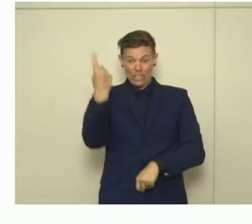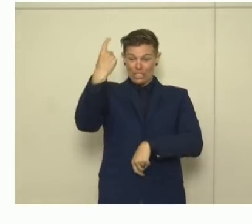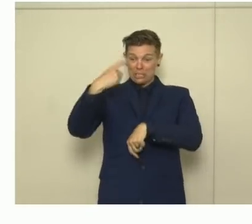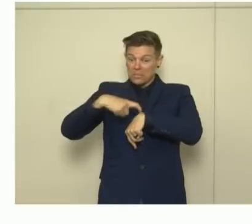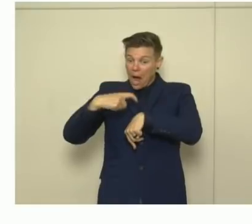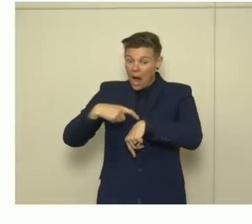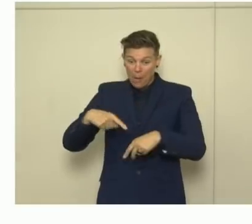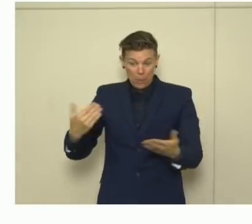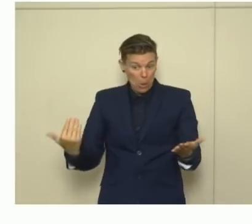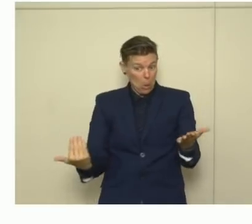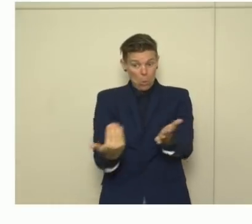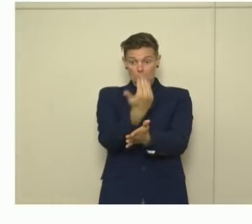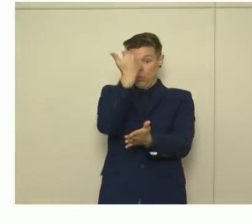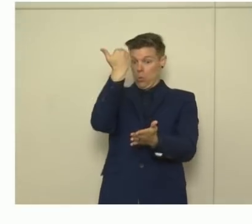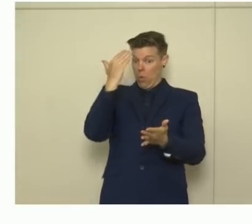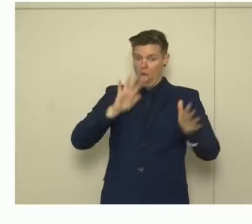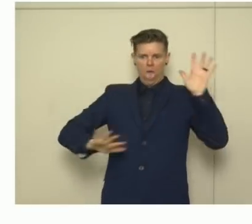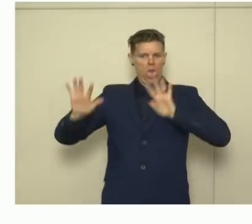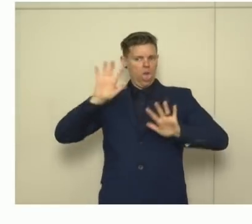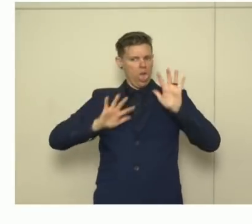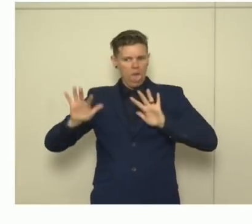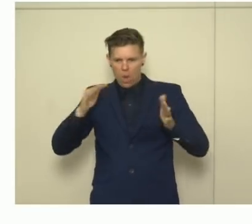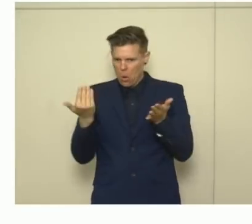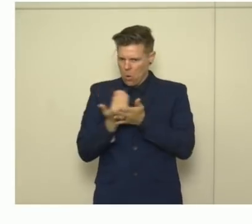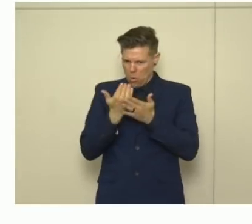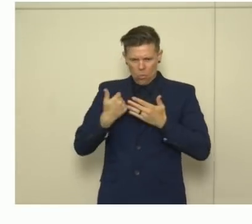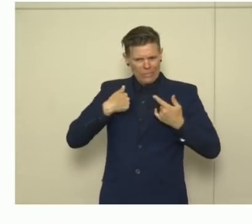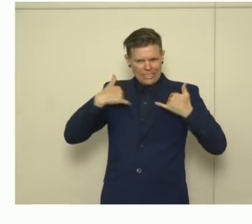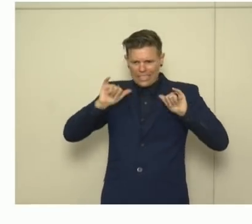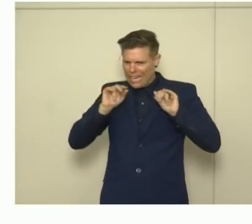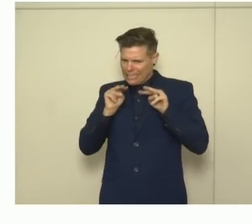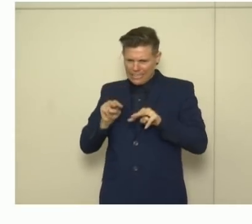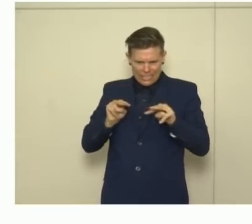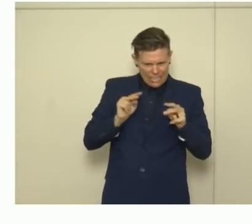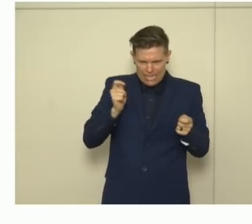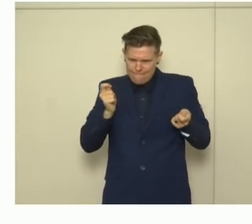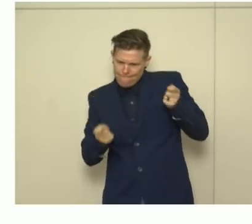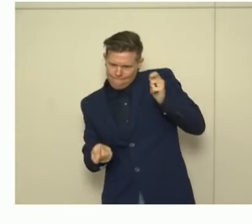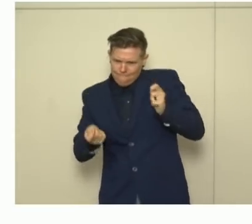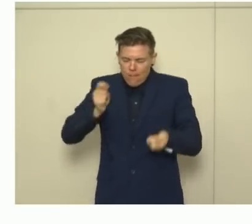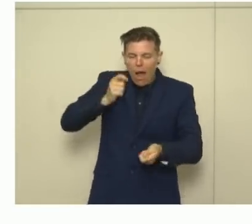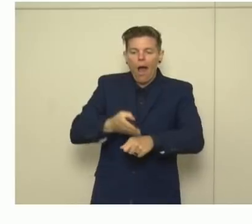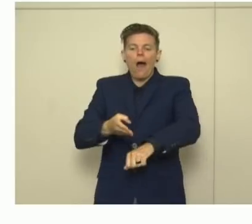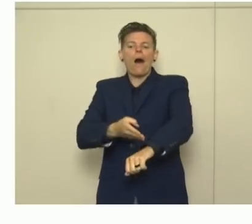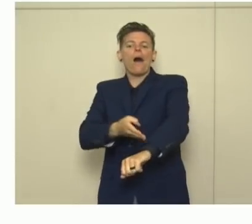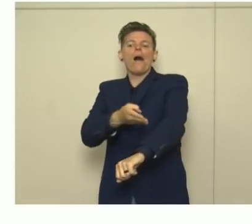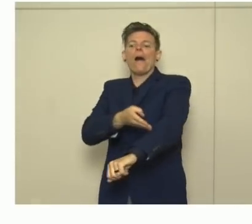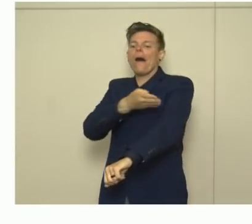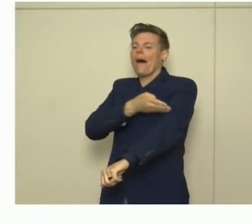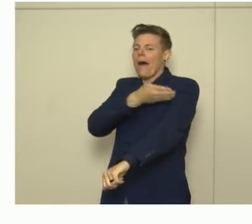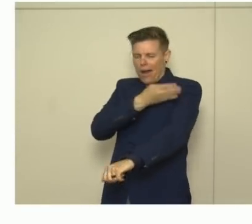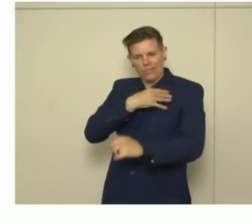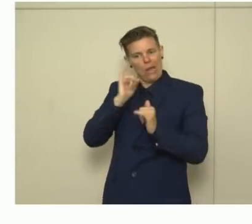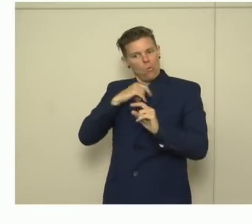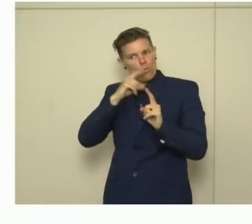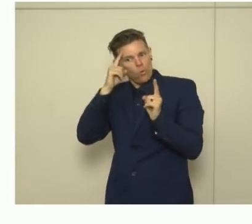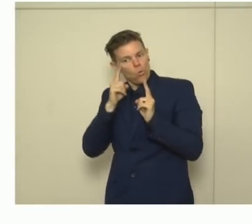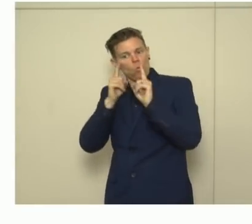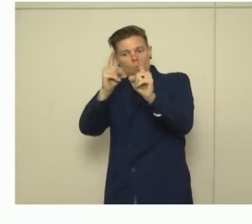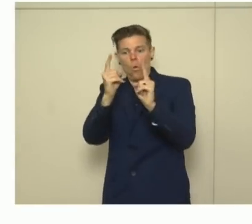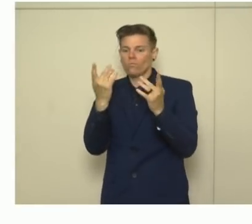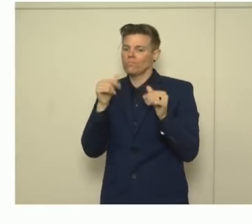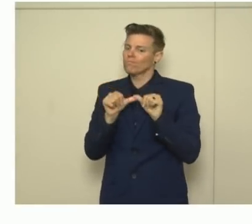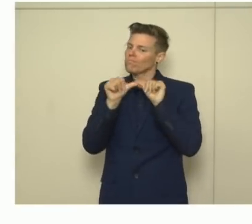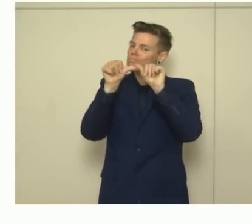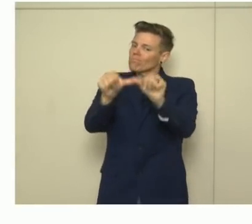the learnings and experiences and making it a healthy, safe, and positive experience for everyone involved. And with that, we'll